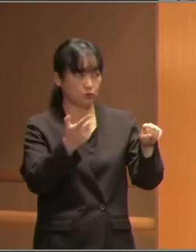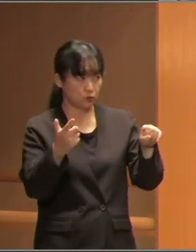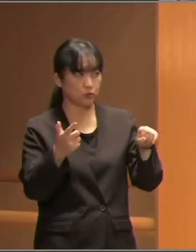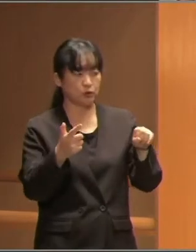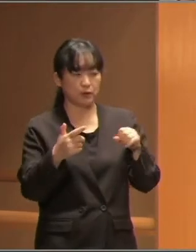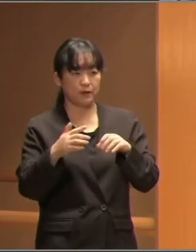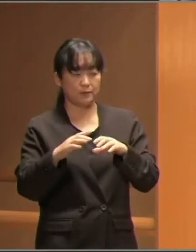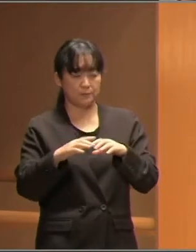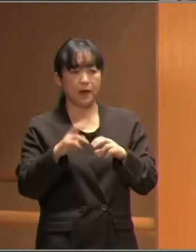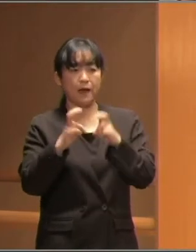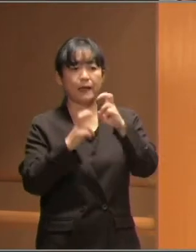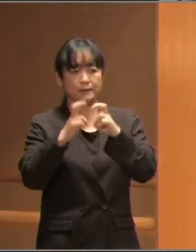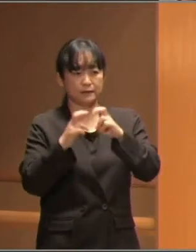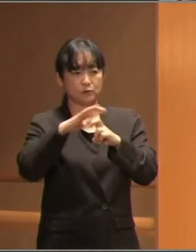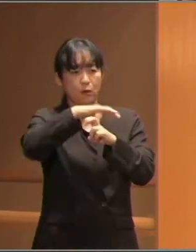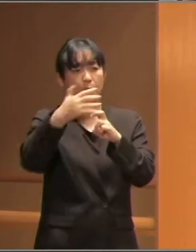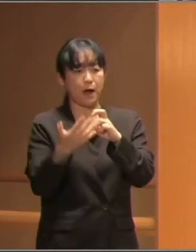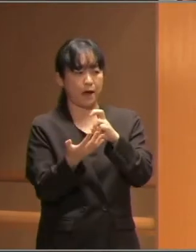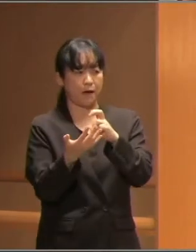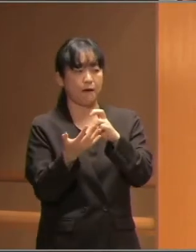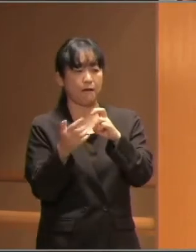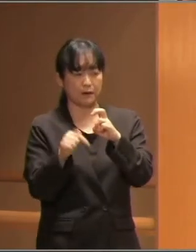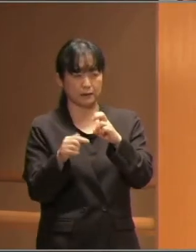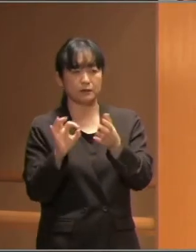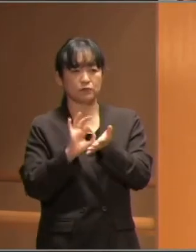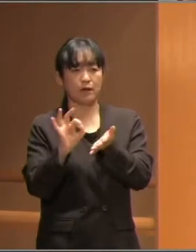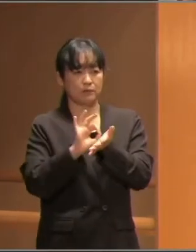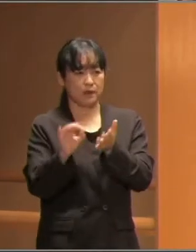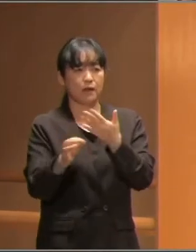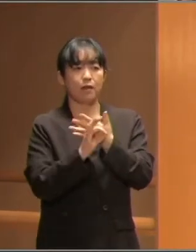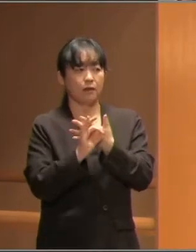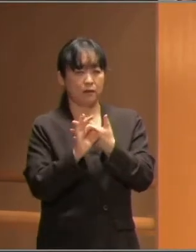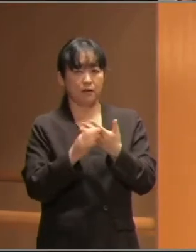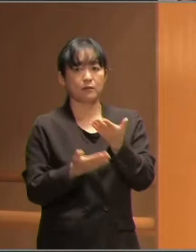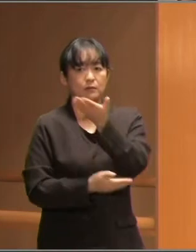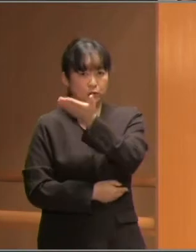an engine cover, which is on the right side.